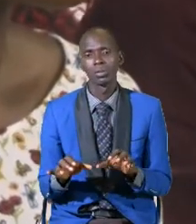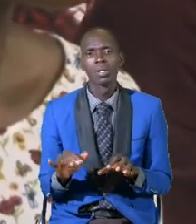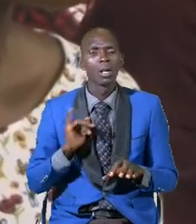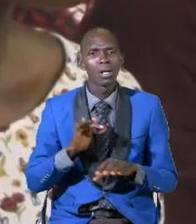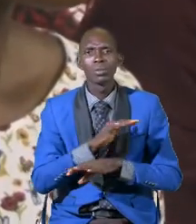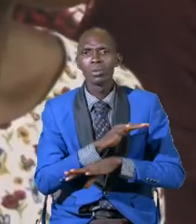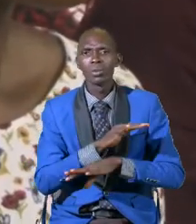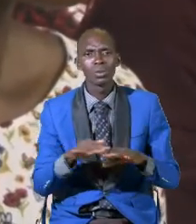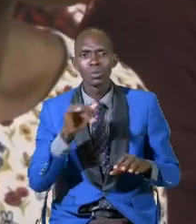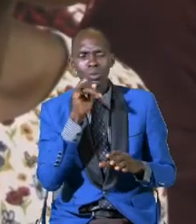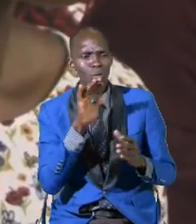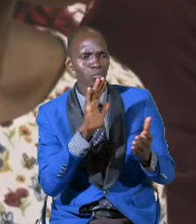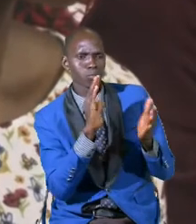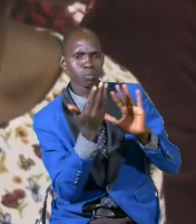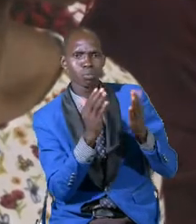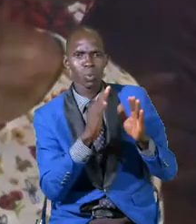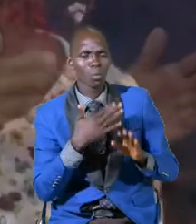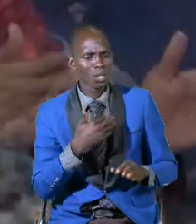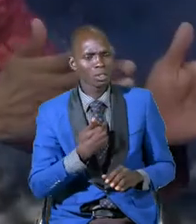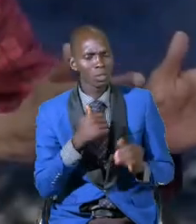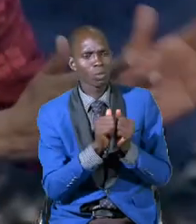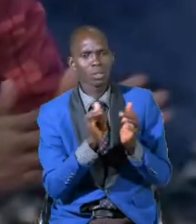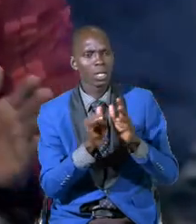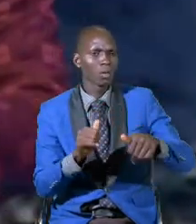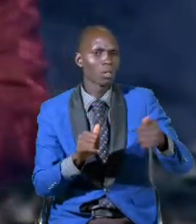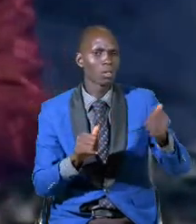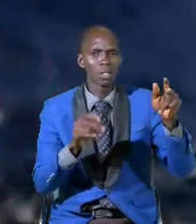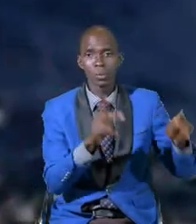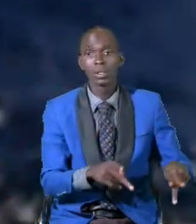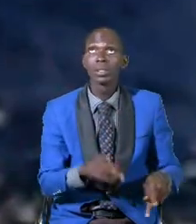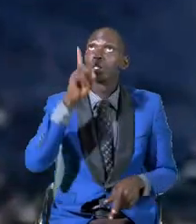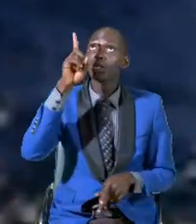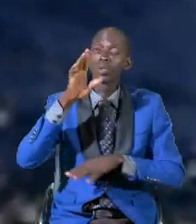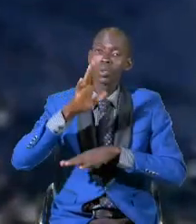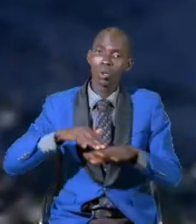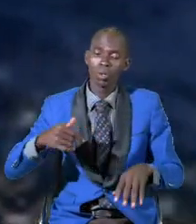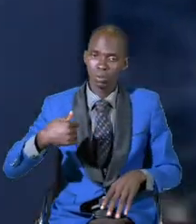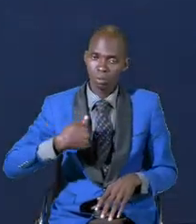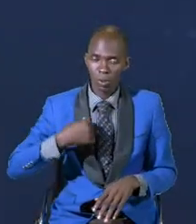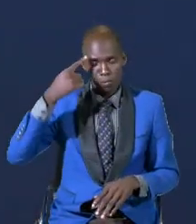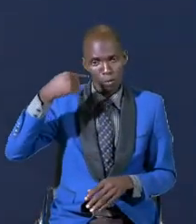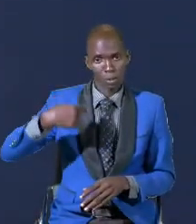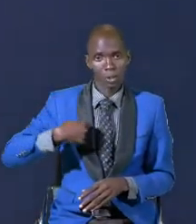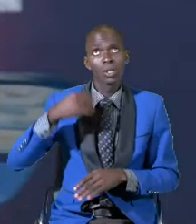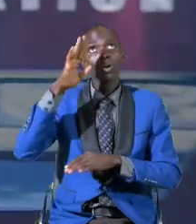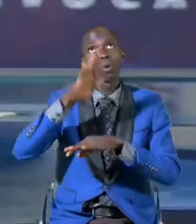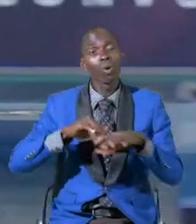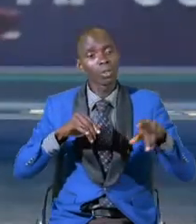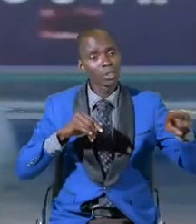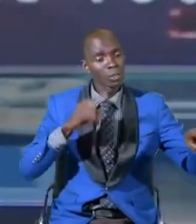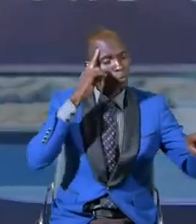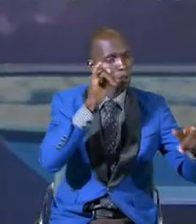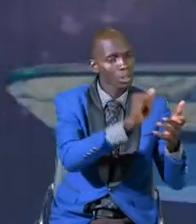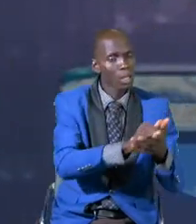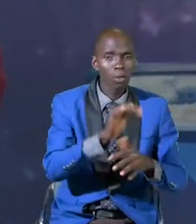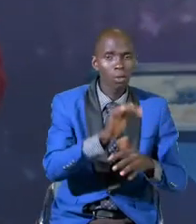other person, to that other person. He called me for this. He called him for that. He called him for that. And then as